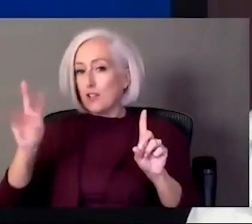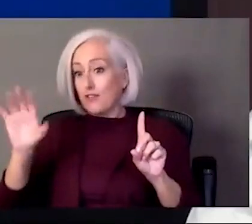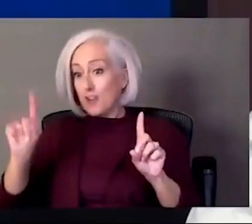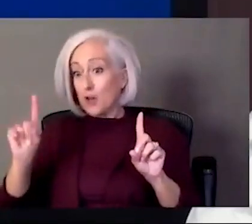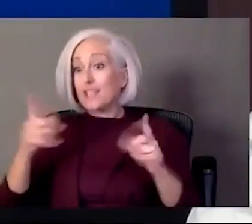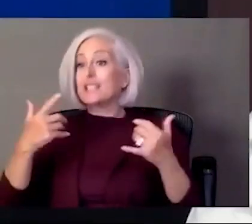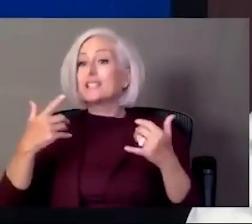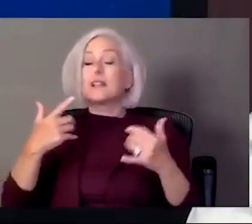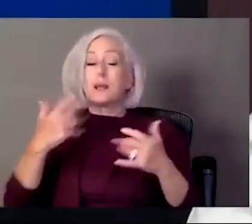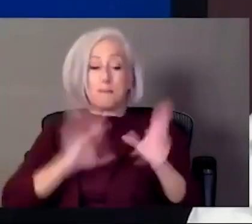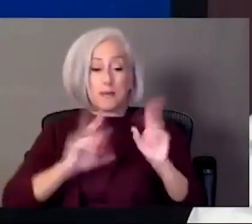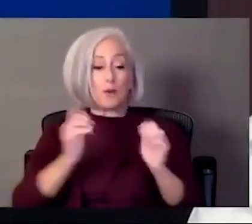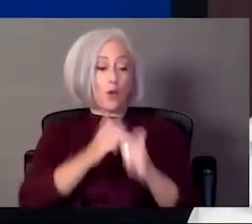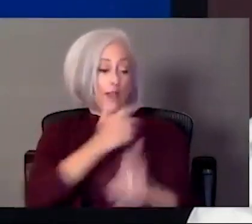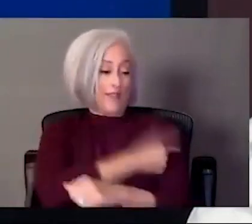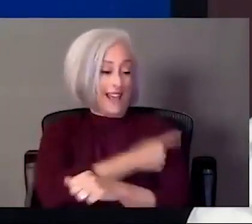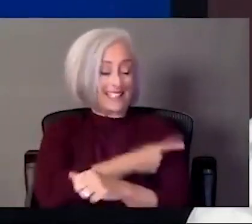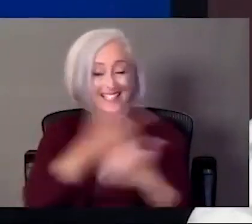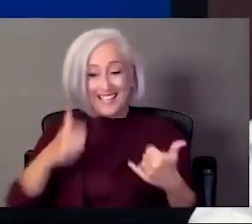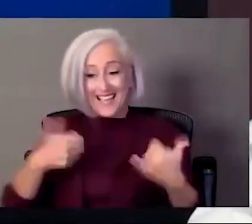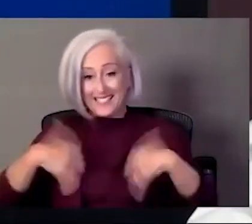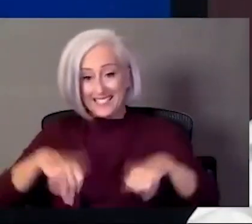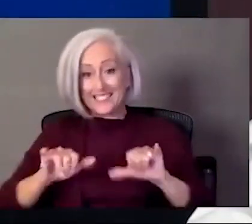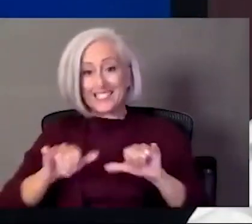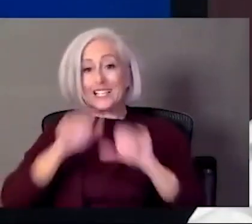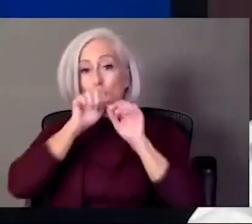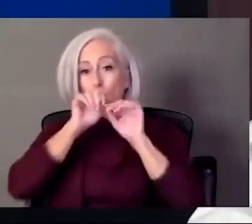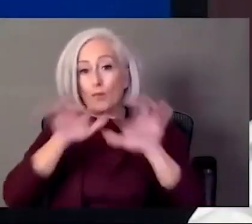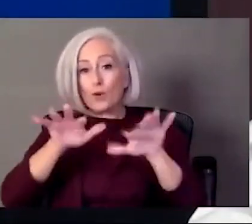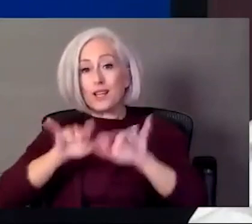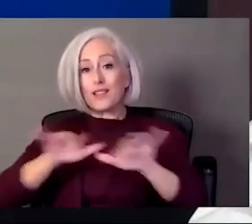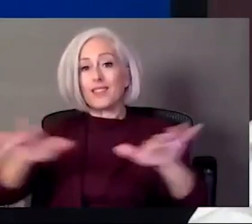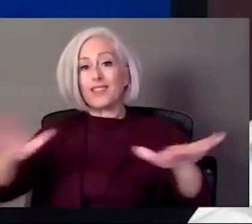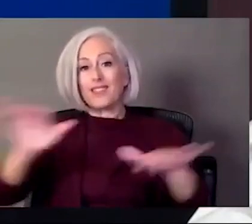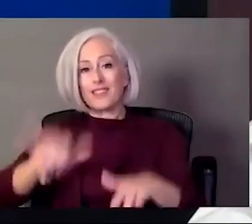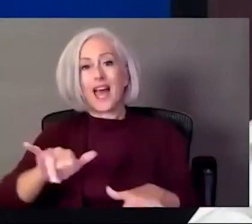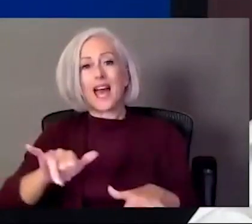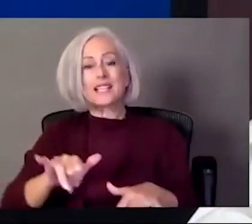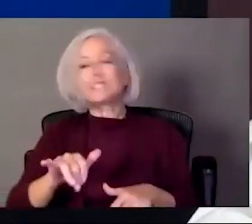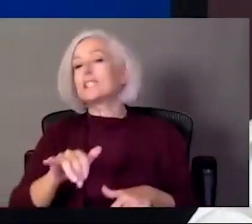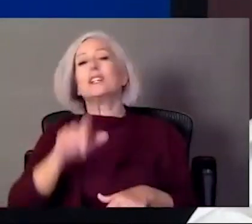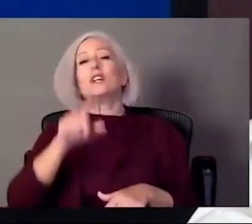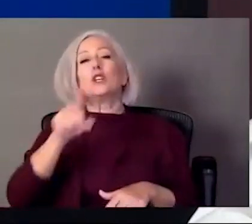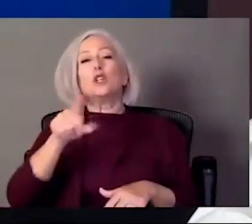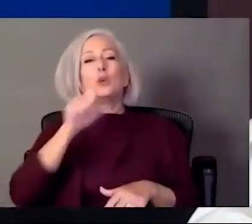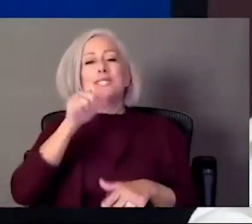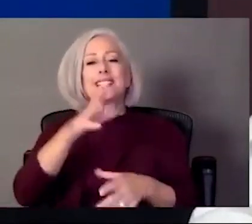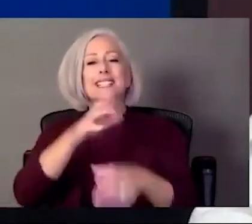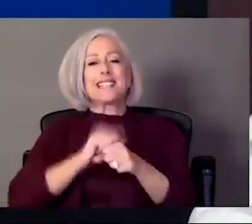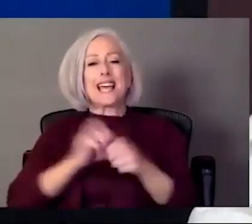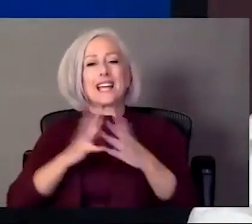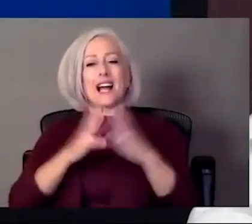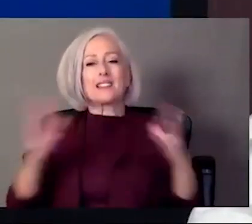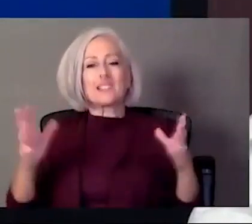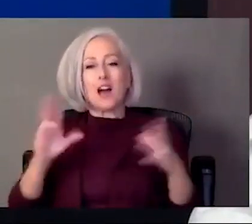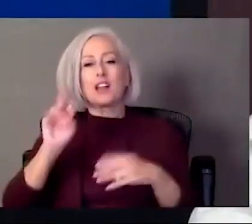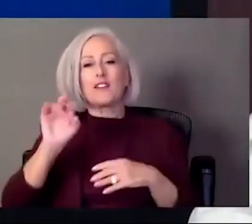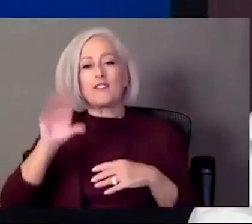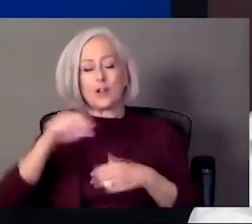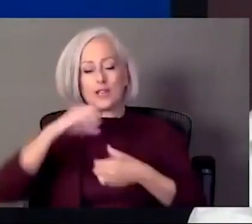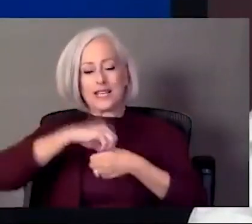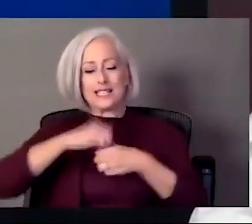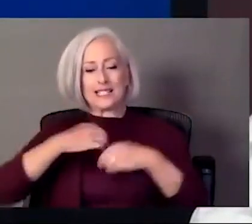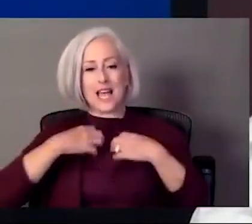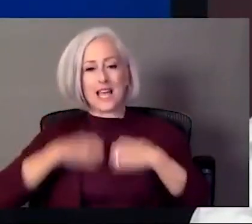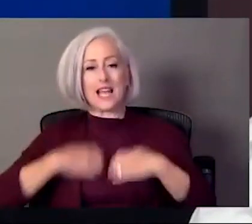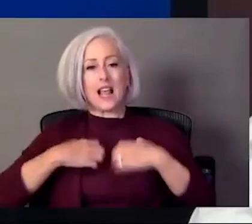could do that post-vaccination, but you didn't get many of the viruses in your airway with the original strain, or even the alpha strain. But the